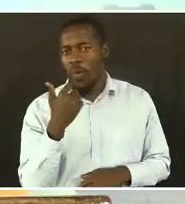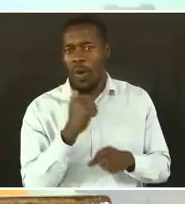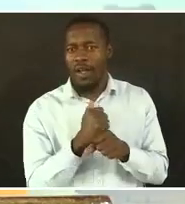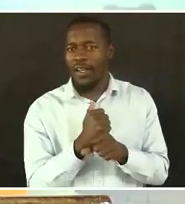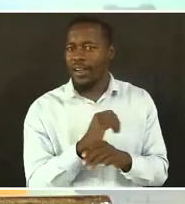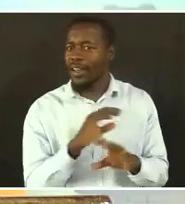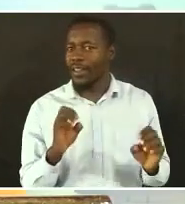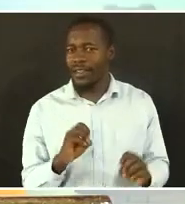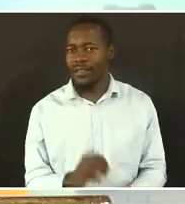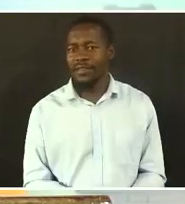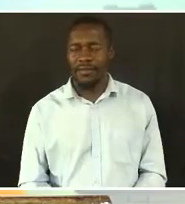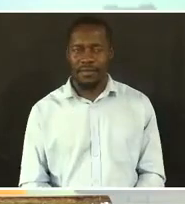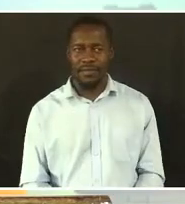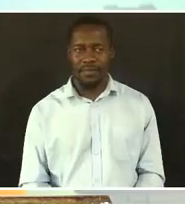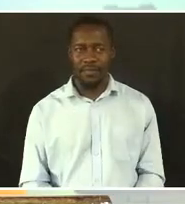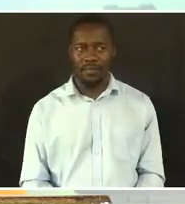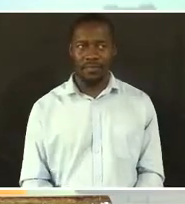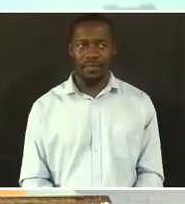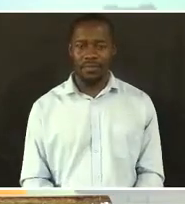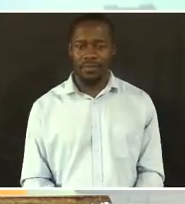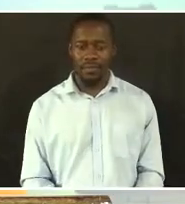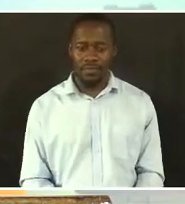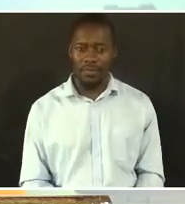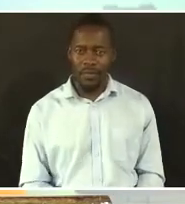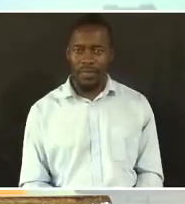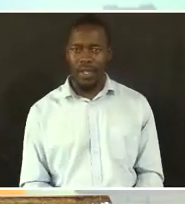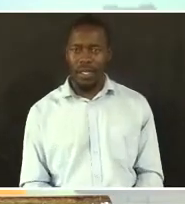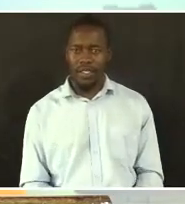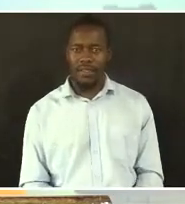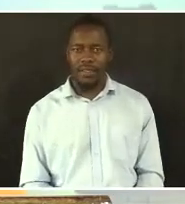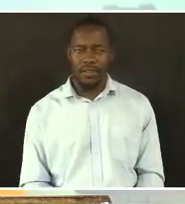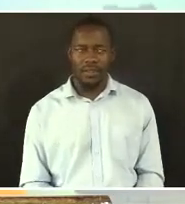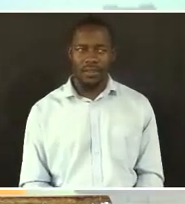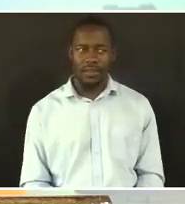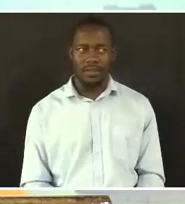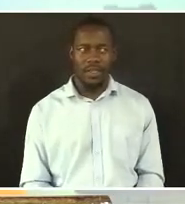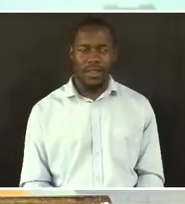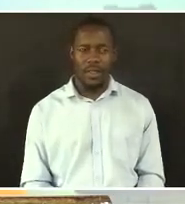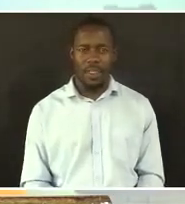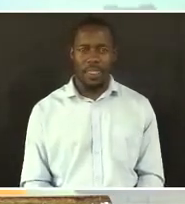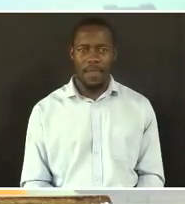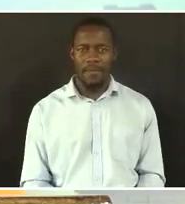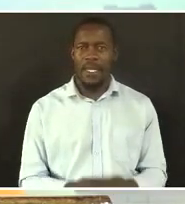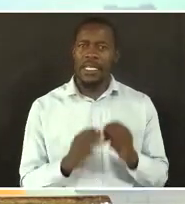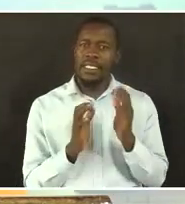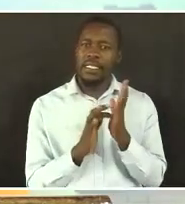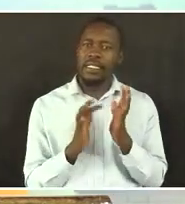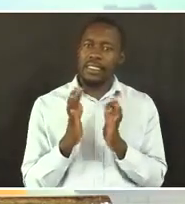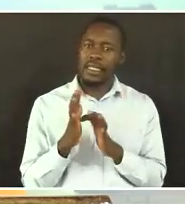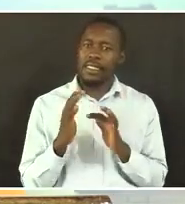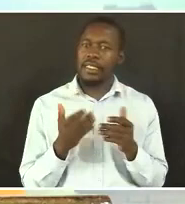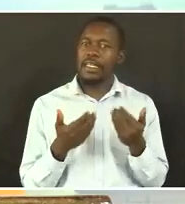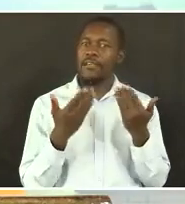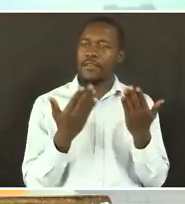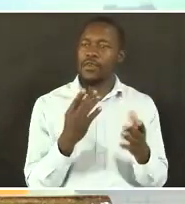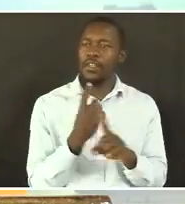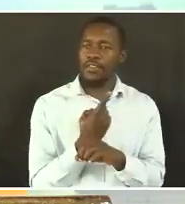there. That is what the Lord says. Jesus doesn't have to come here to preach. He put you and me to preach